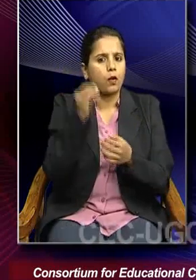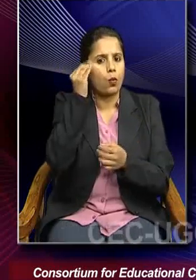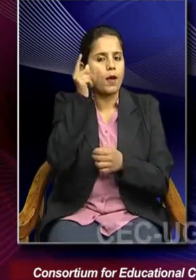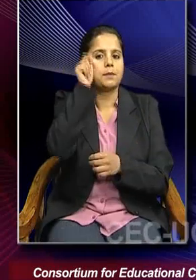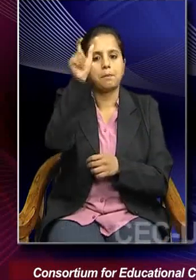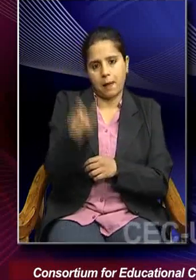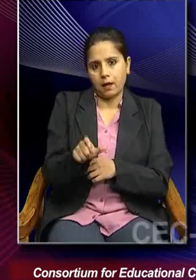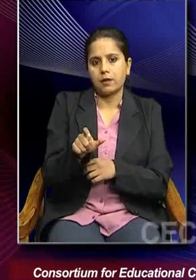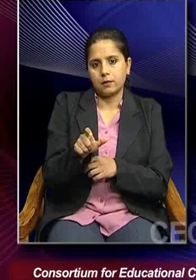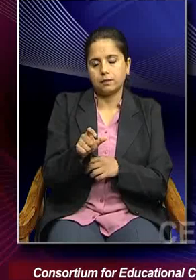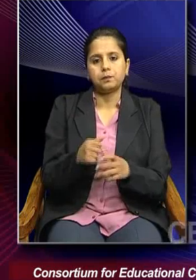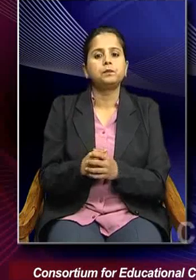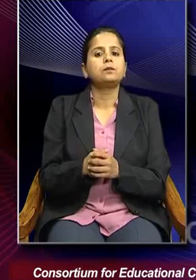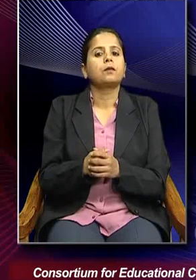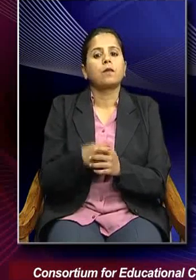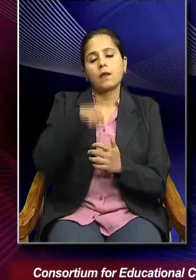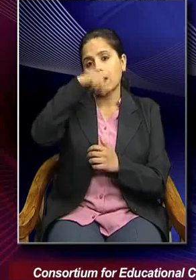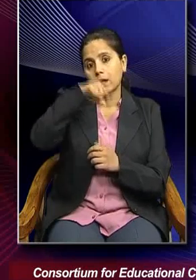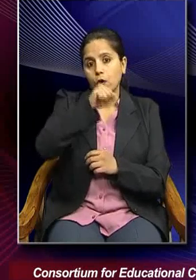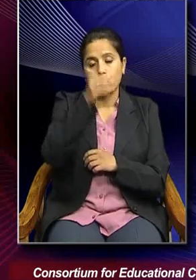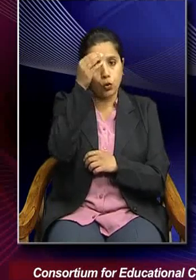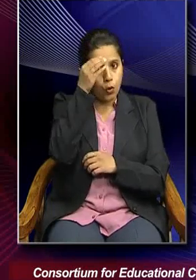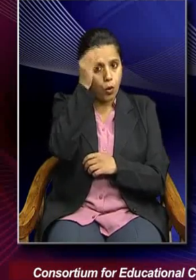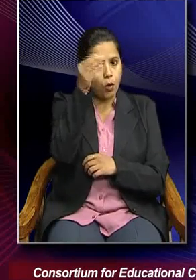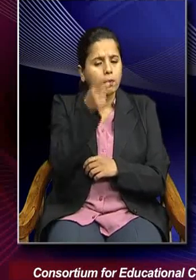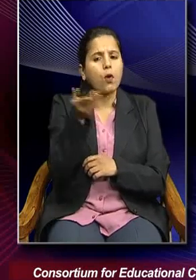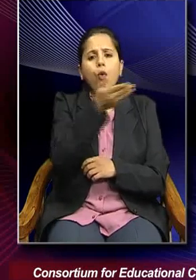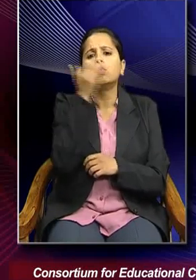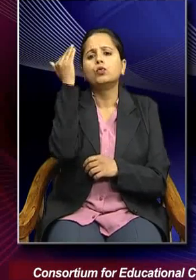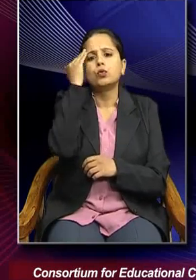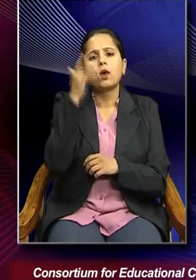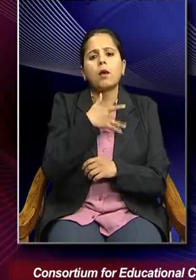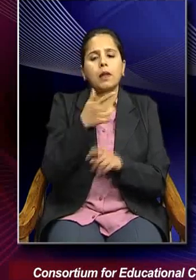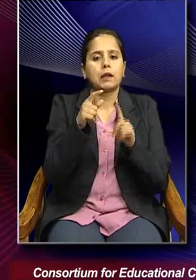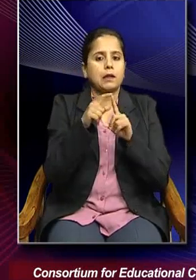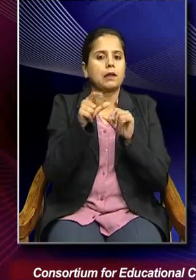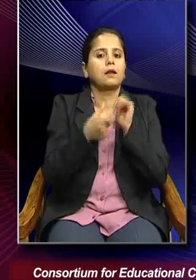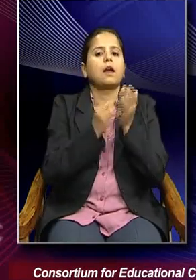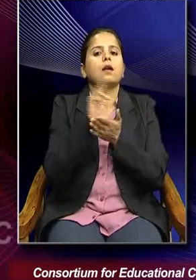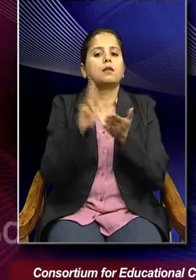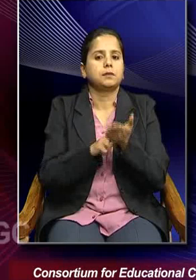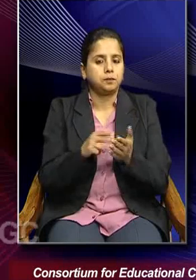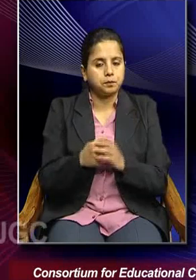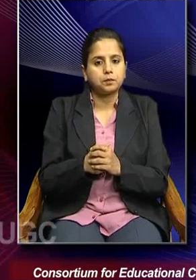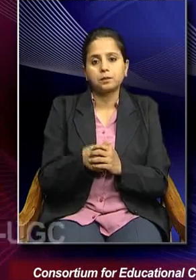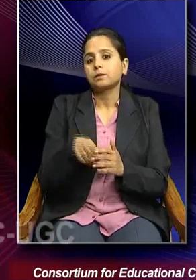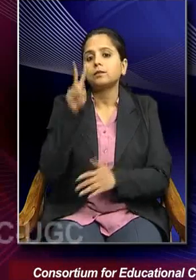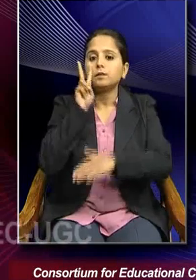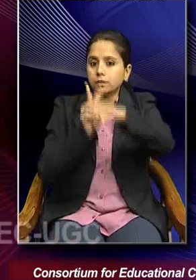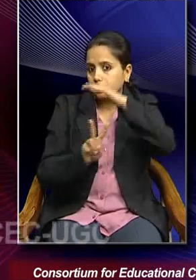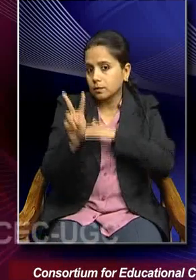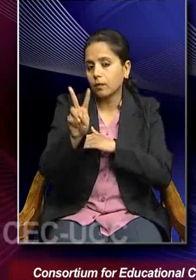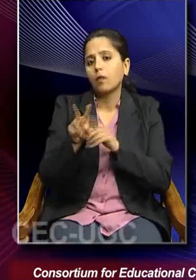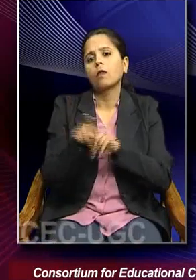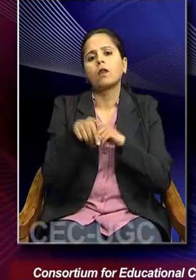man. From the Indian concept, it is known as darshan, which means vision or that